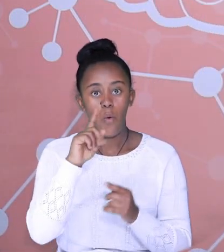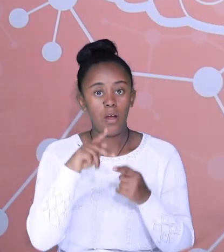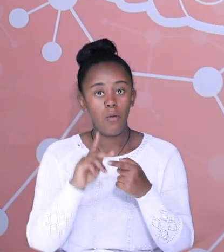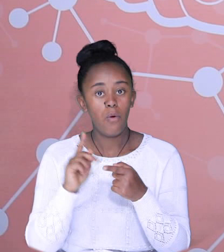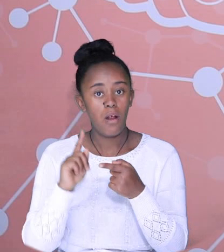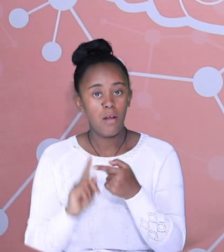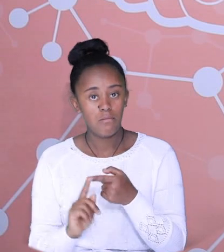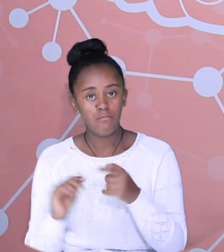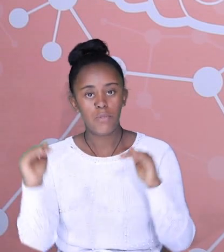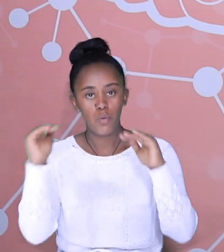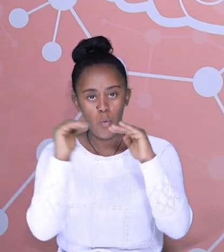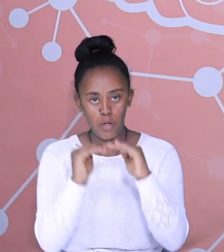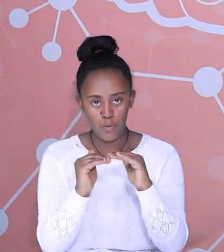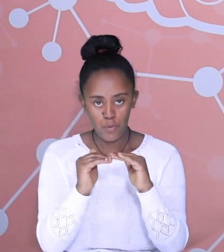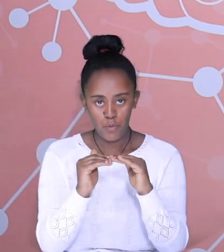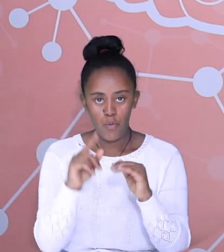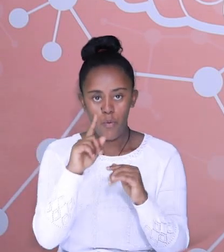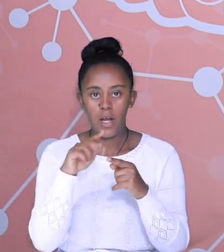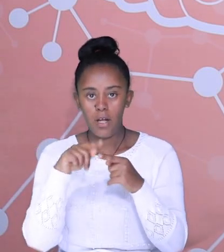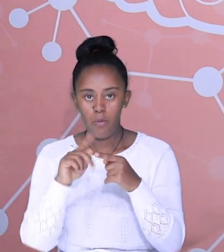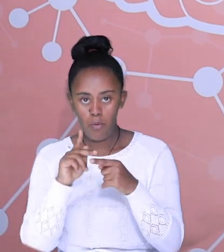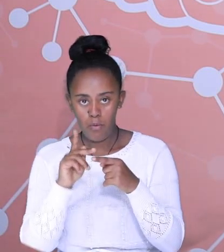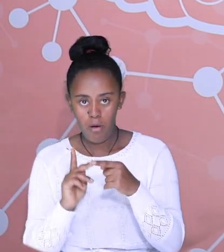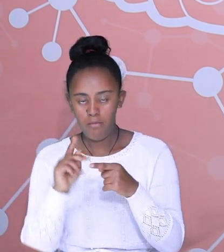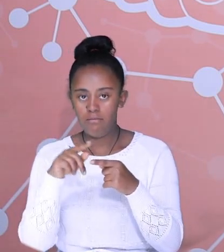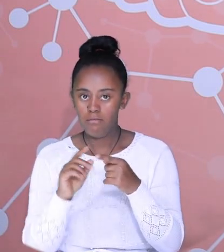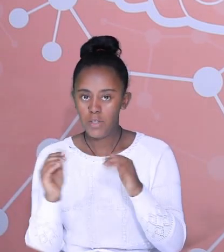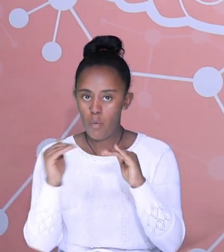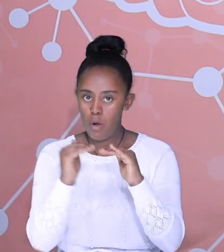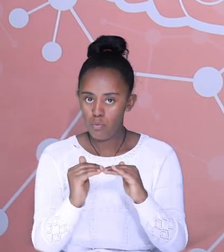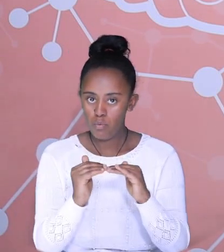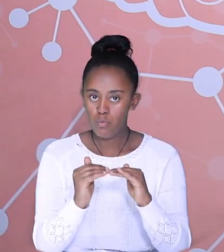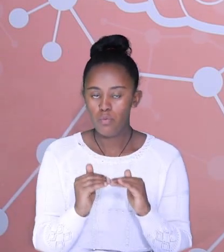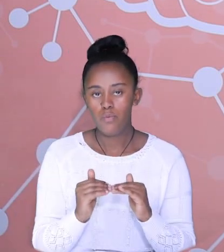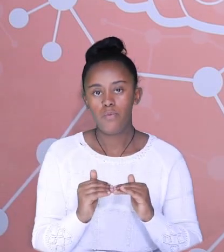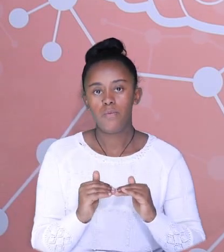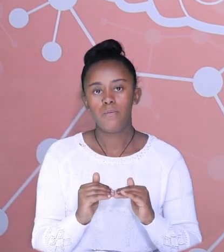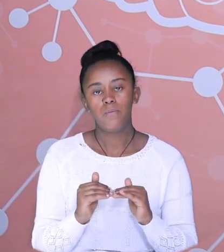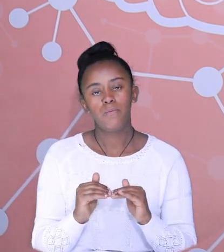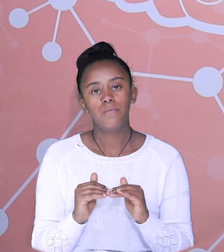kilogram is equal to 1 kilogram is equal to